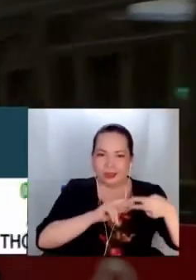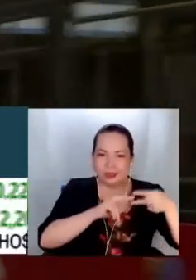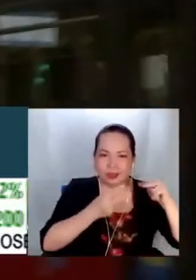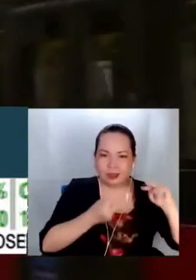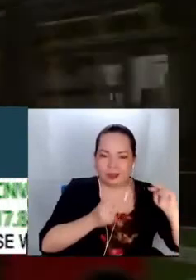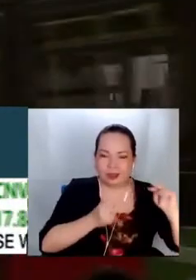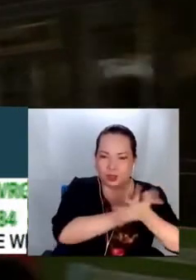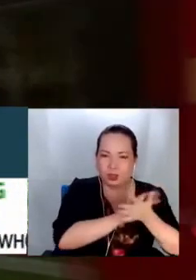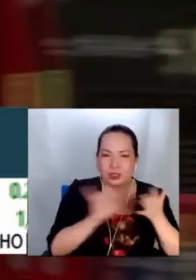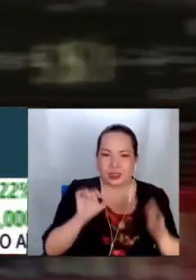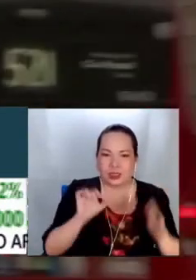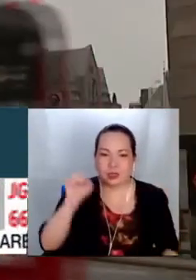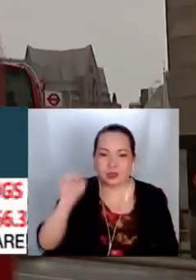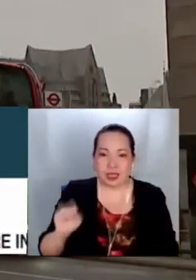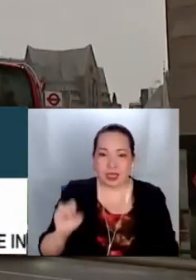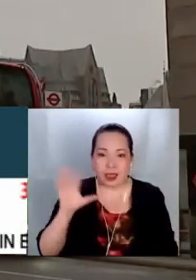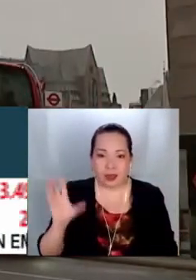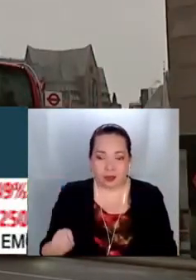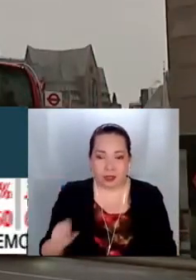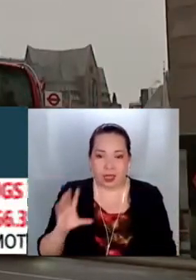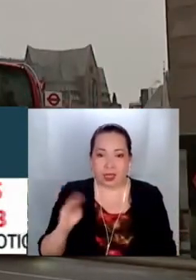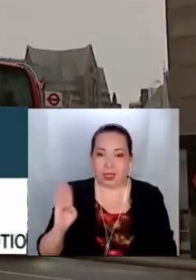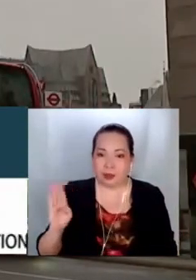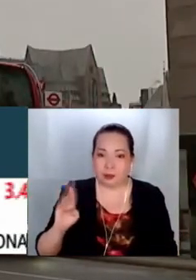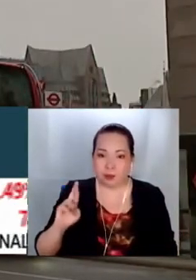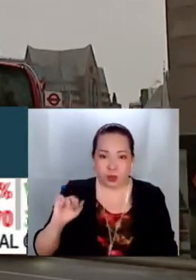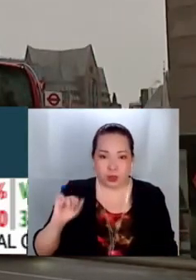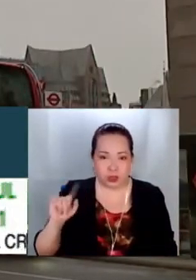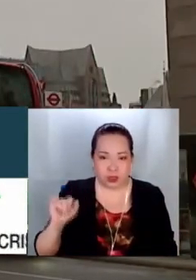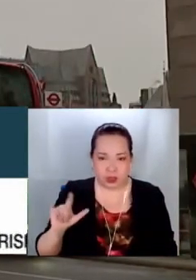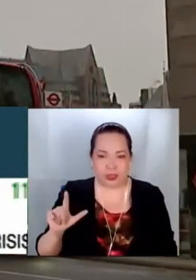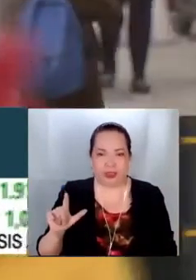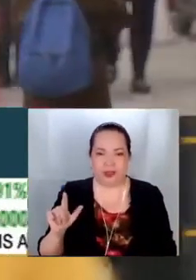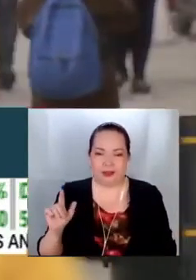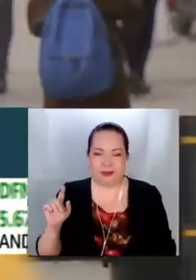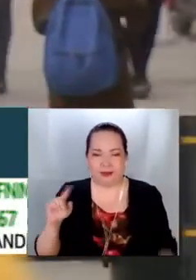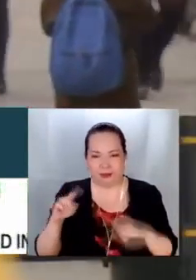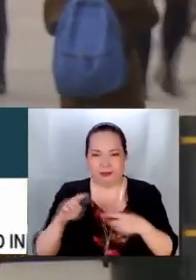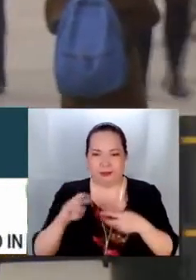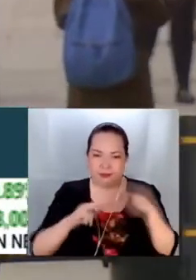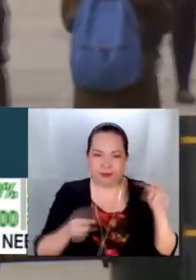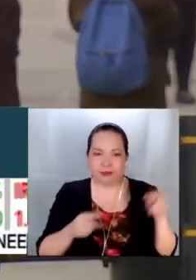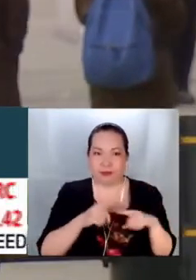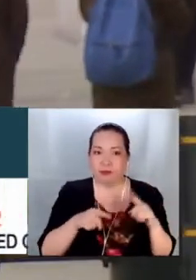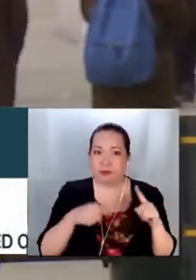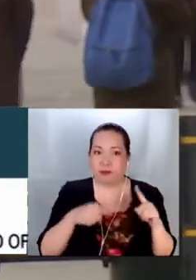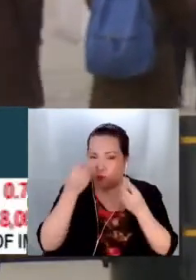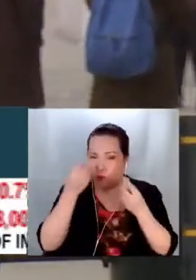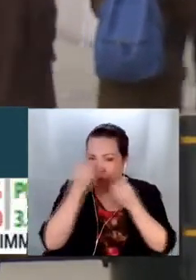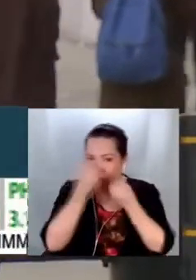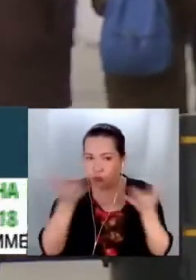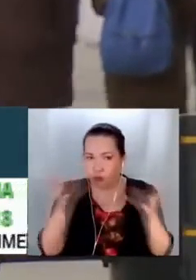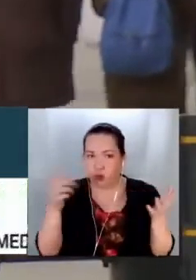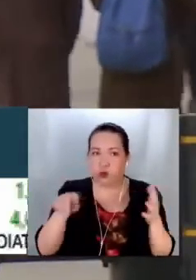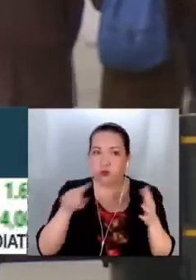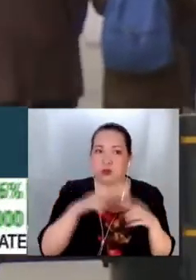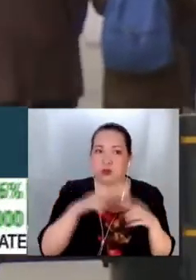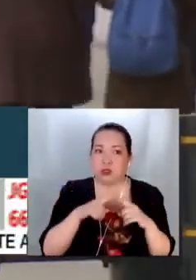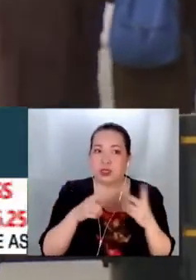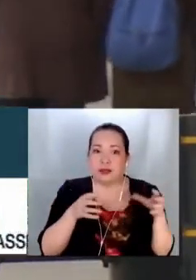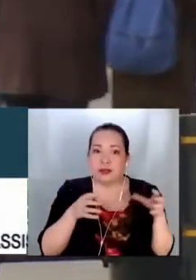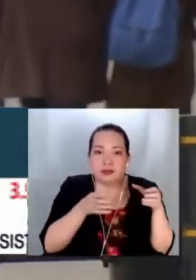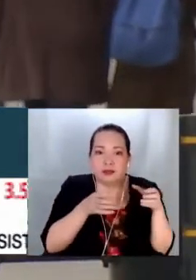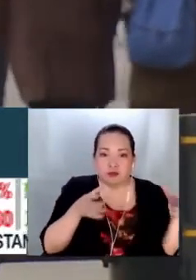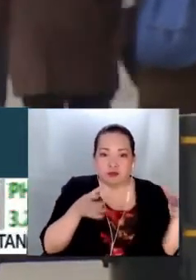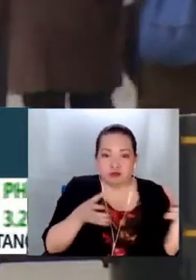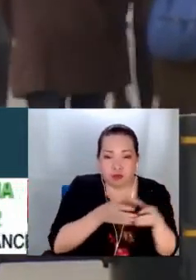African and Brazilian variants of COVID-19. But England's health officials assure the public current vaccines are effective